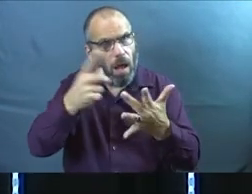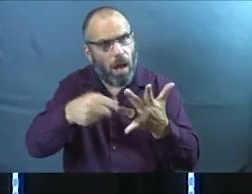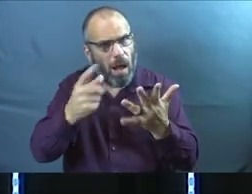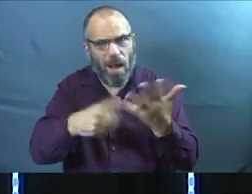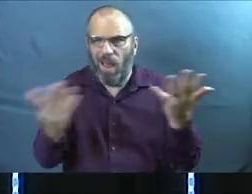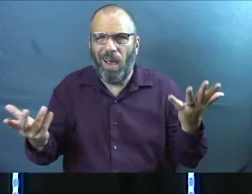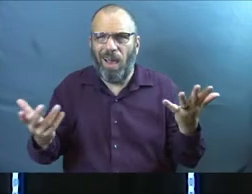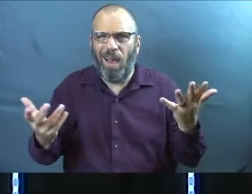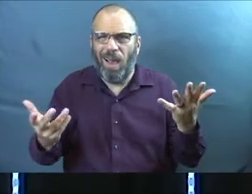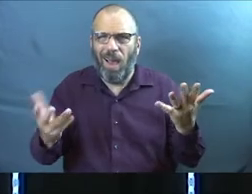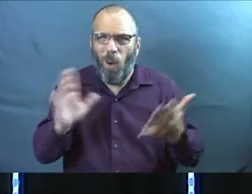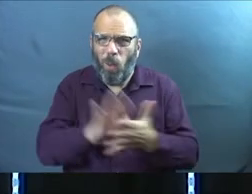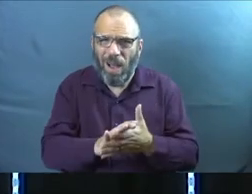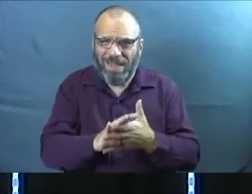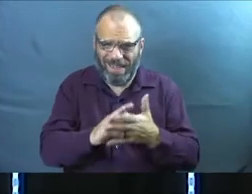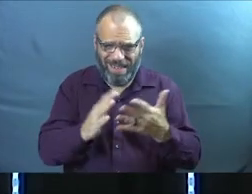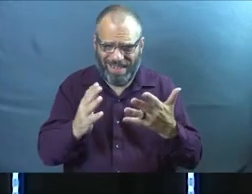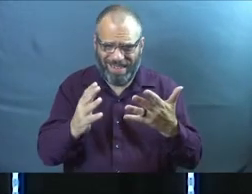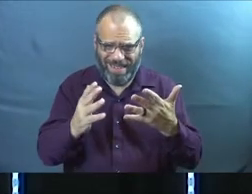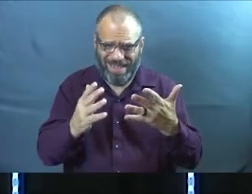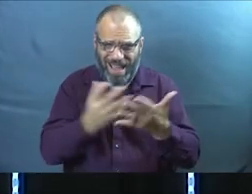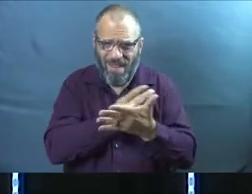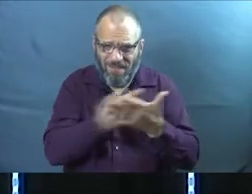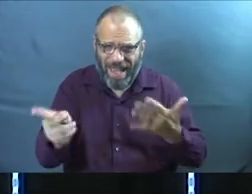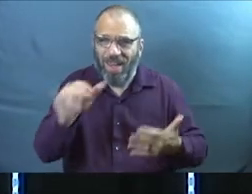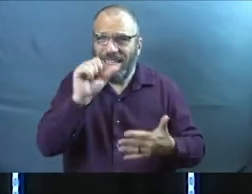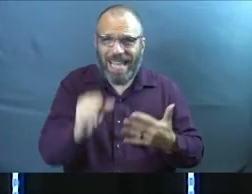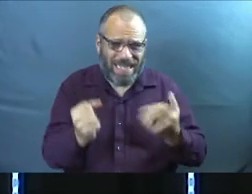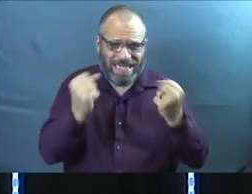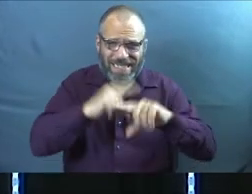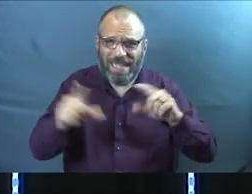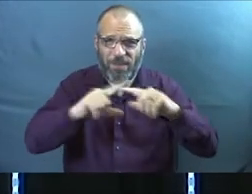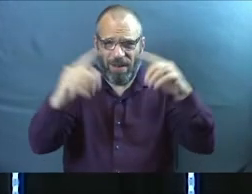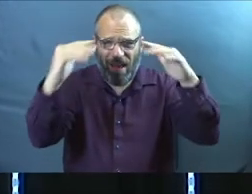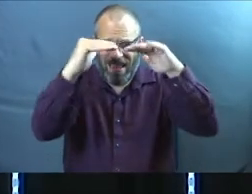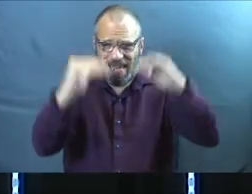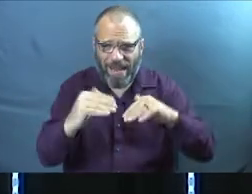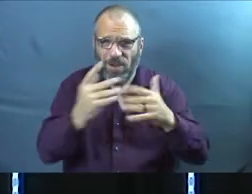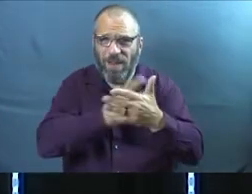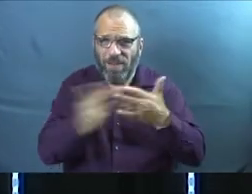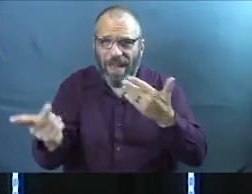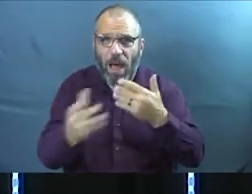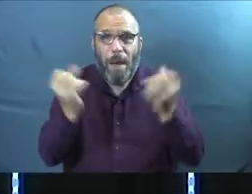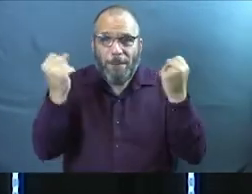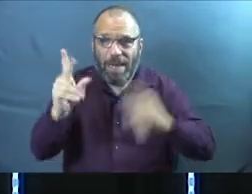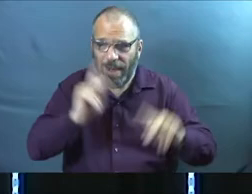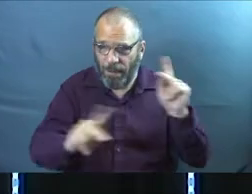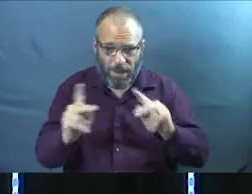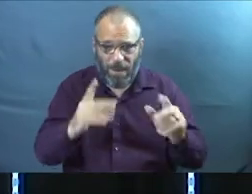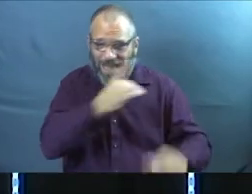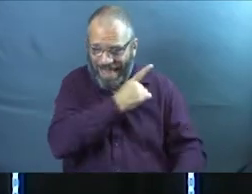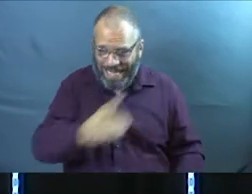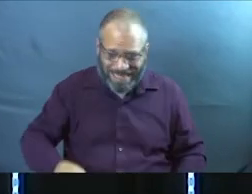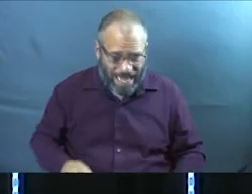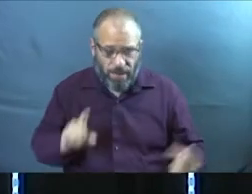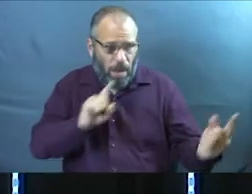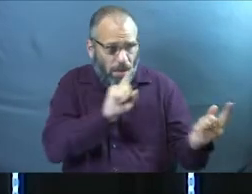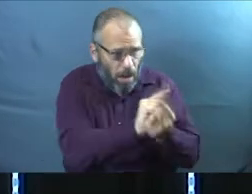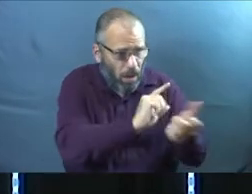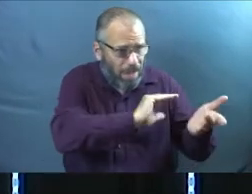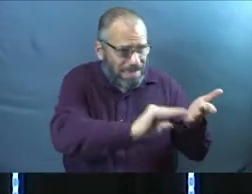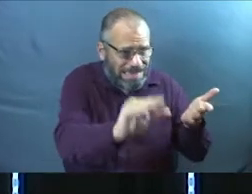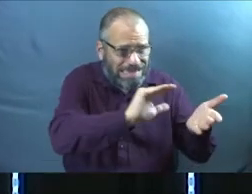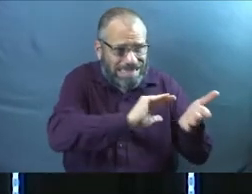like, was this a multi-layered fail? Of course it was. Are there a lot of people that he needed to go and